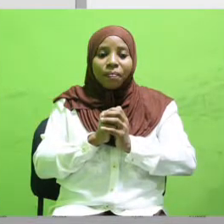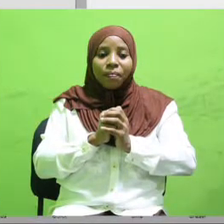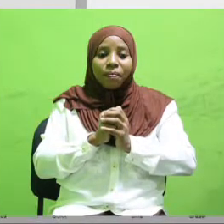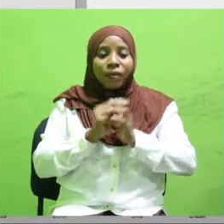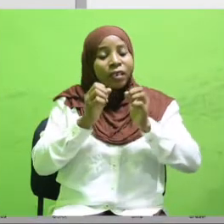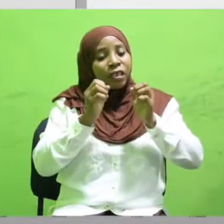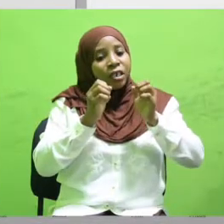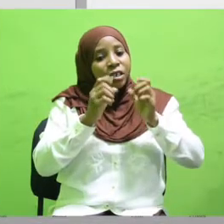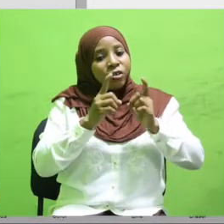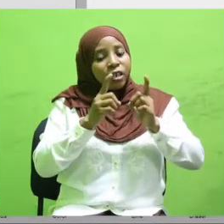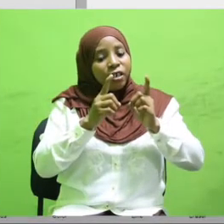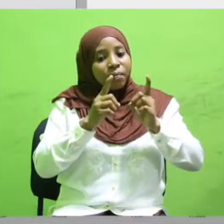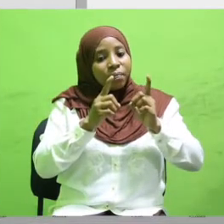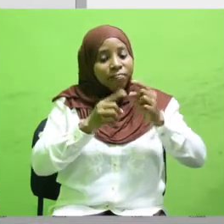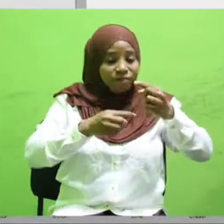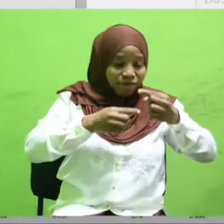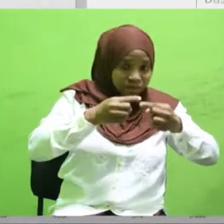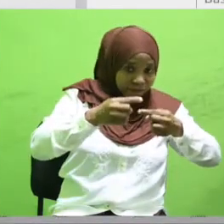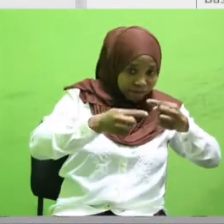Moving ahead to our next question,